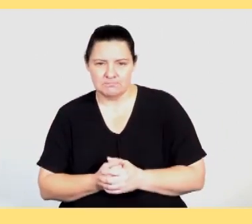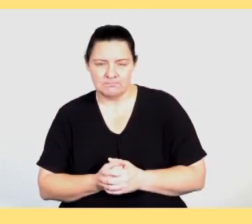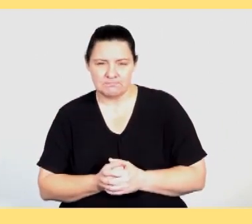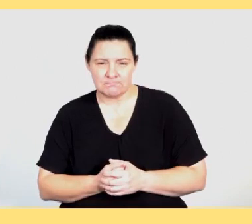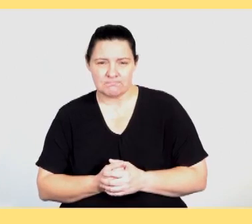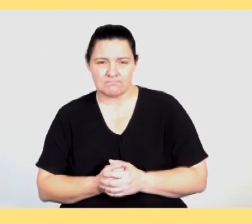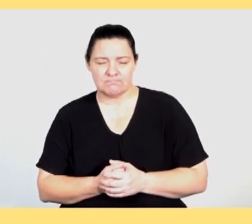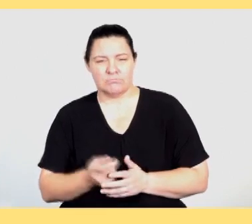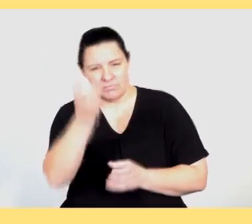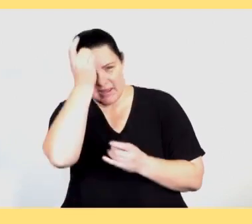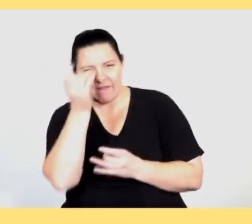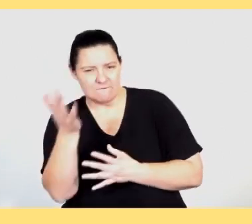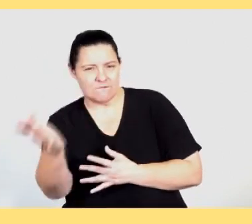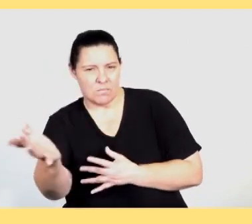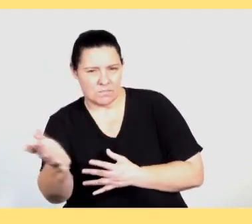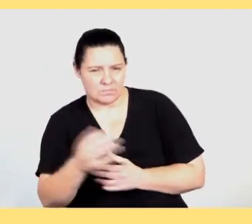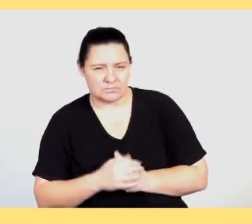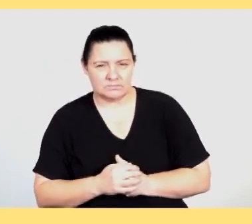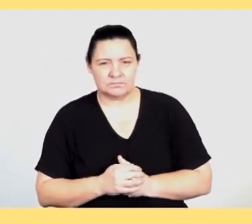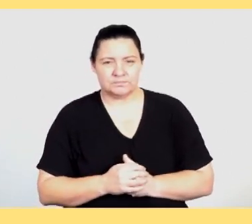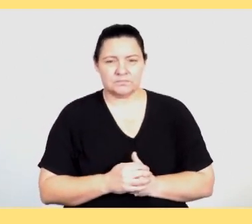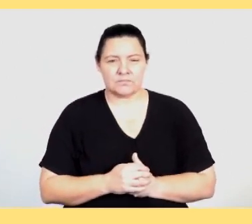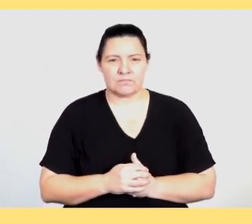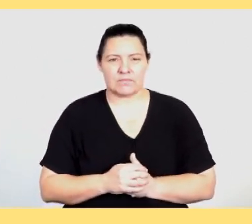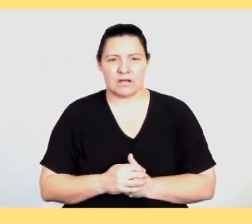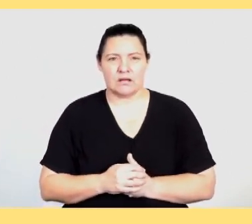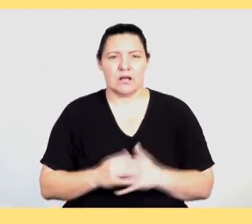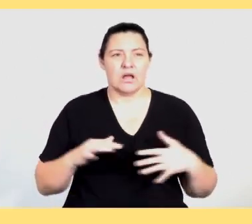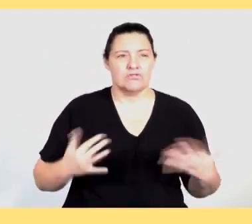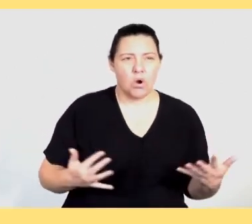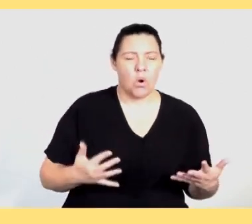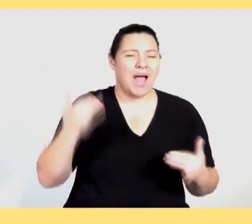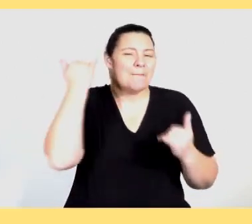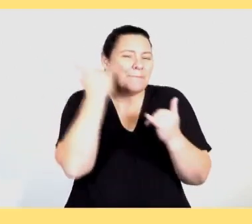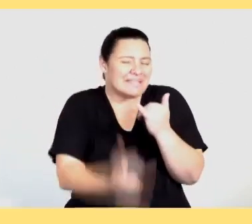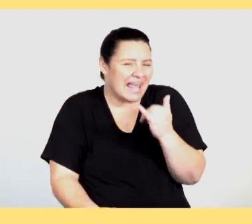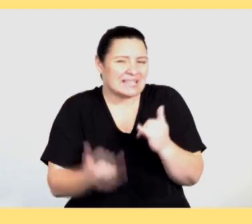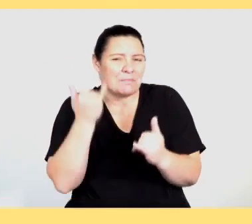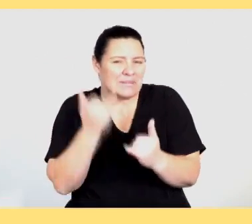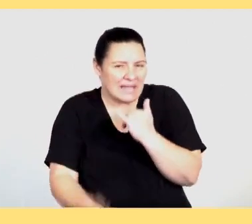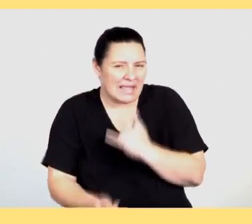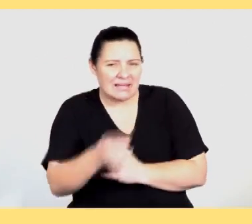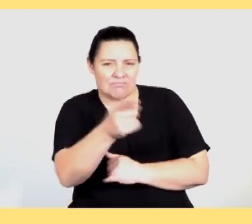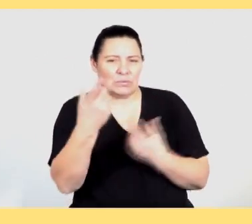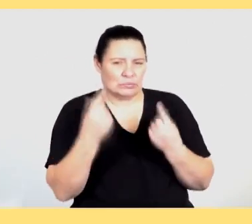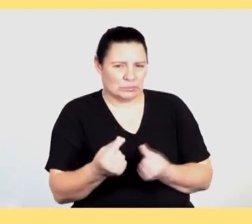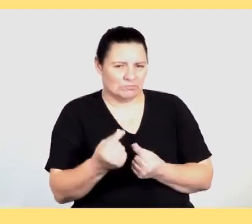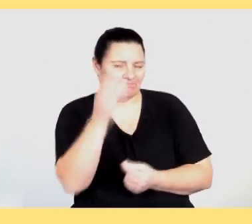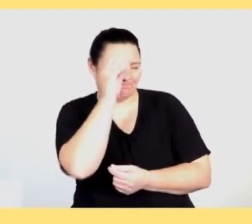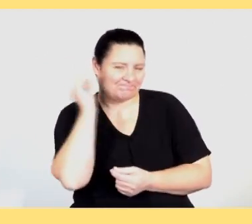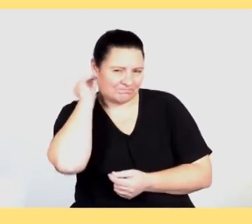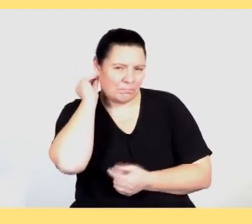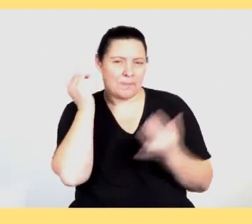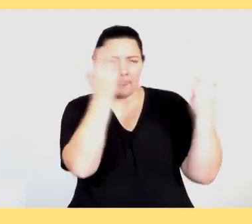are allowed to buy goods on credit. Now, the common errors and reminders that I want to give you